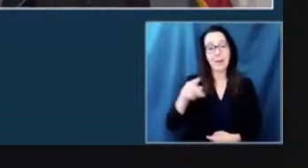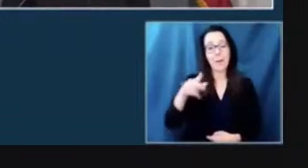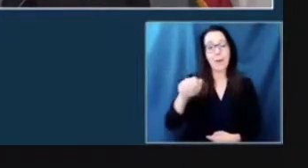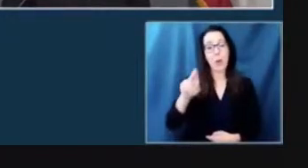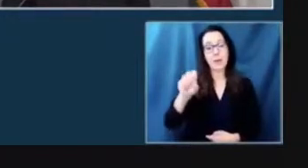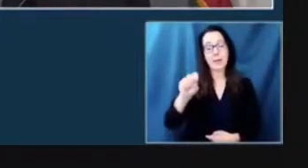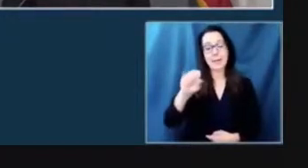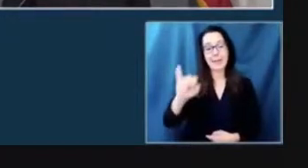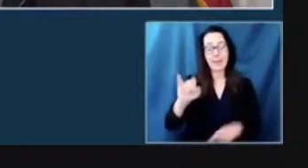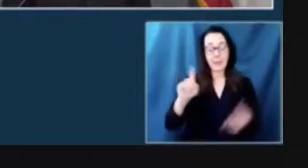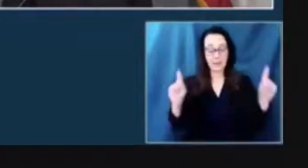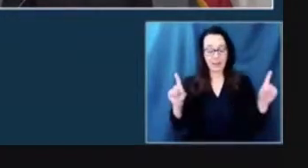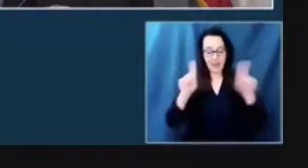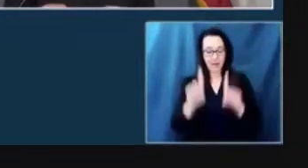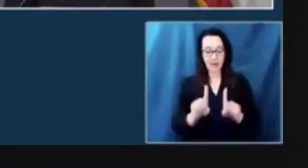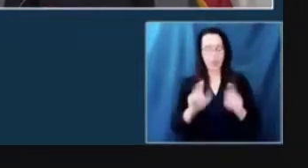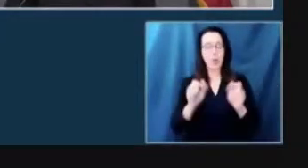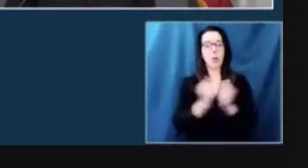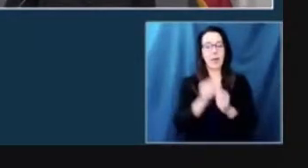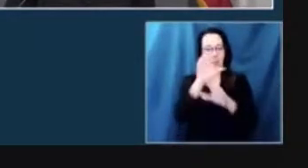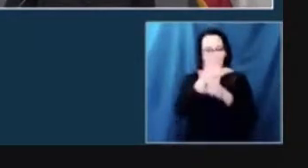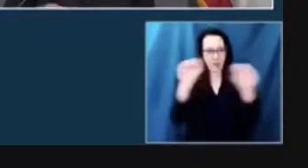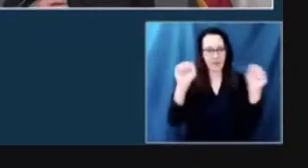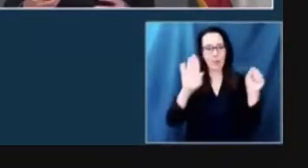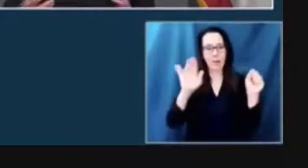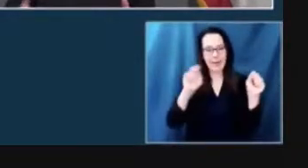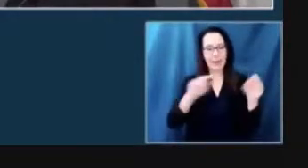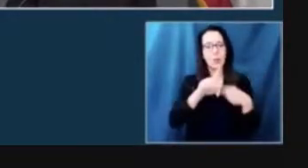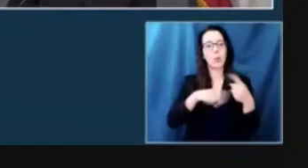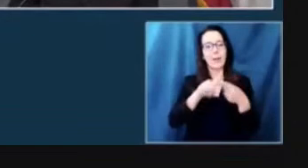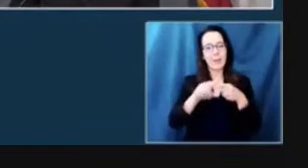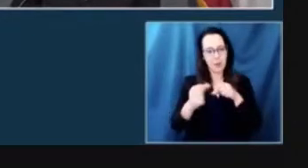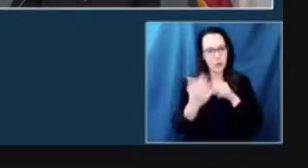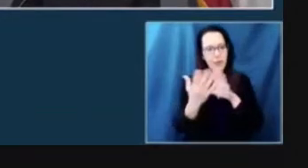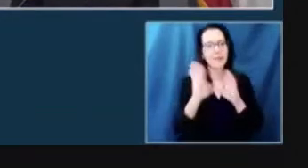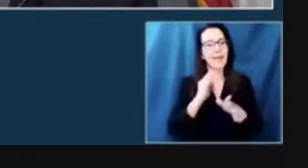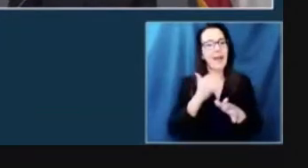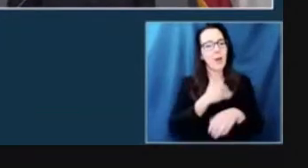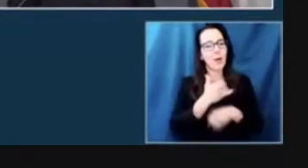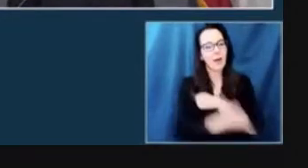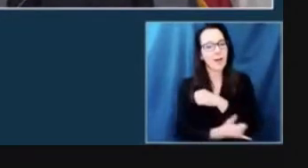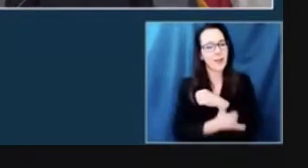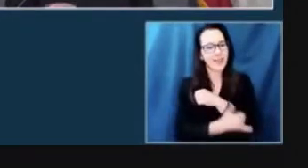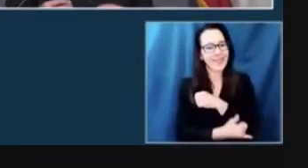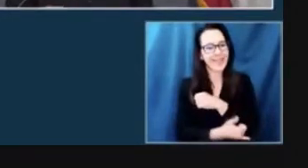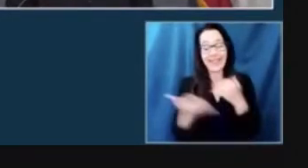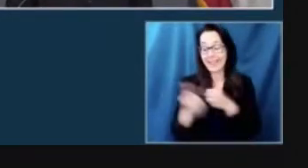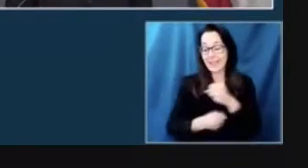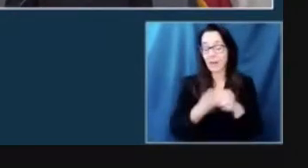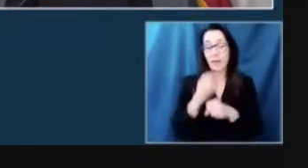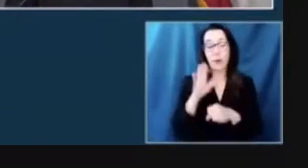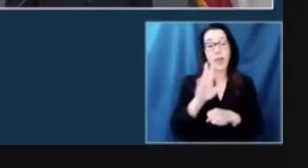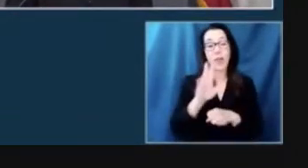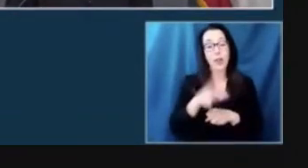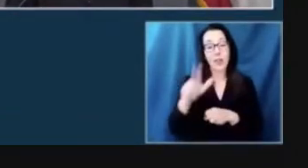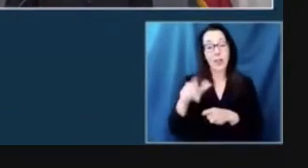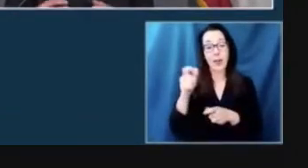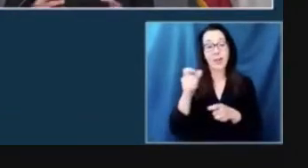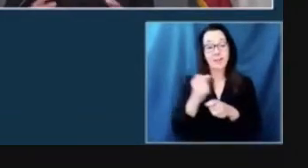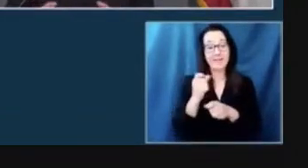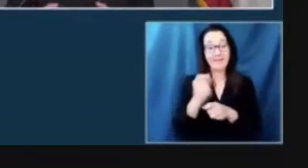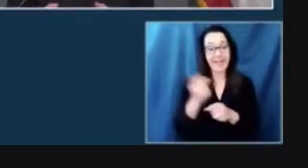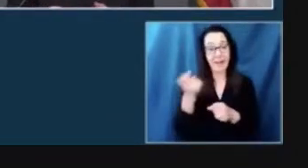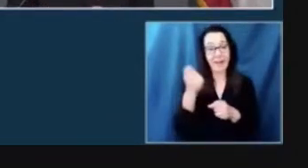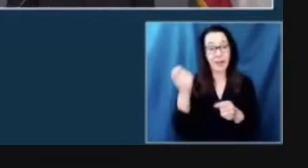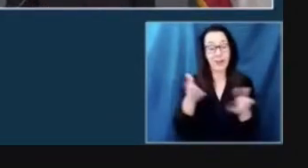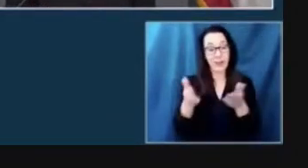addressed the nation. Madam Speaker, in this year of your 35th anniversary serving as the United States Representative,